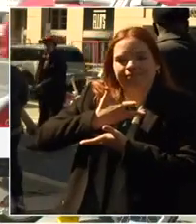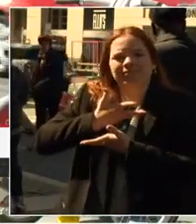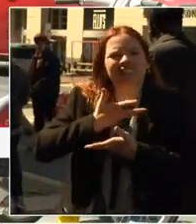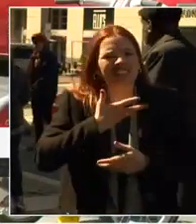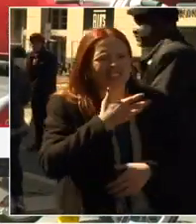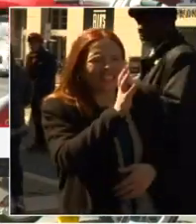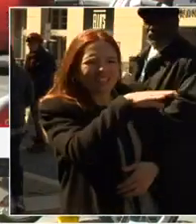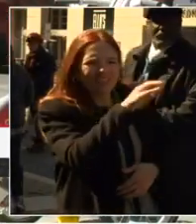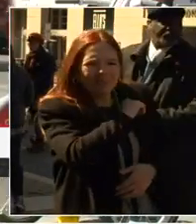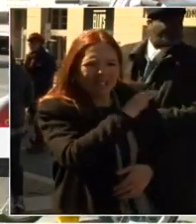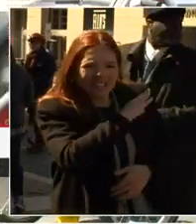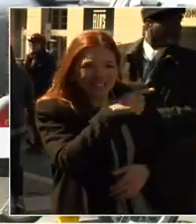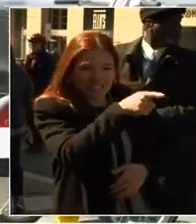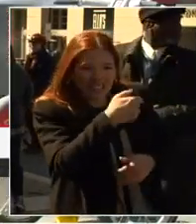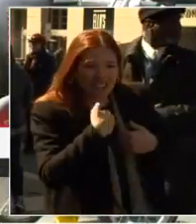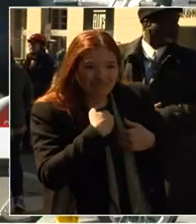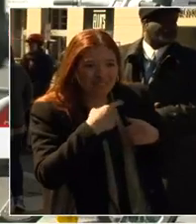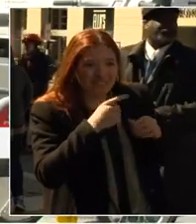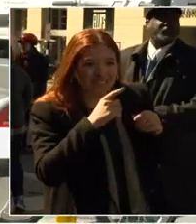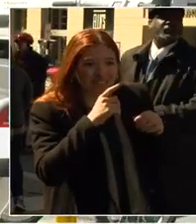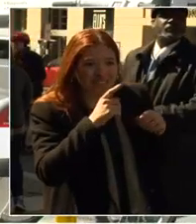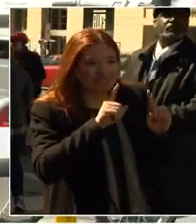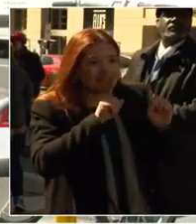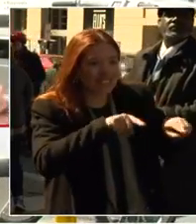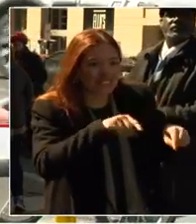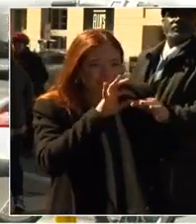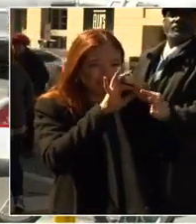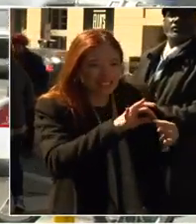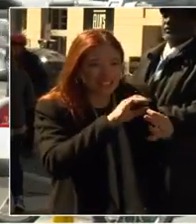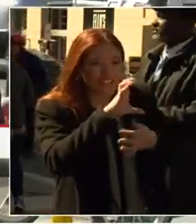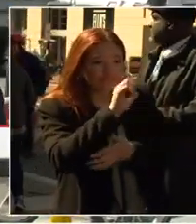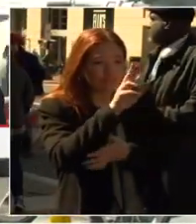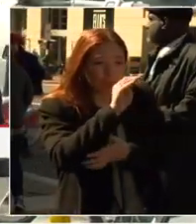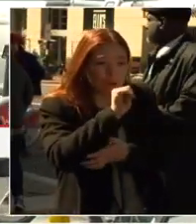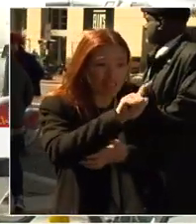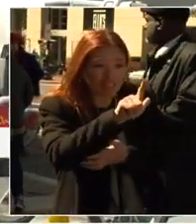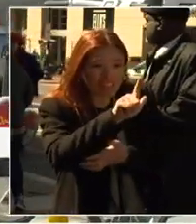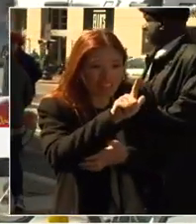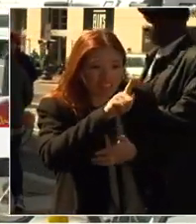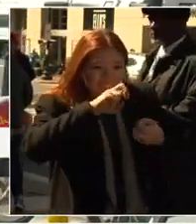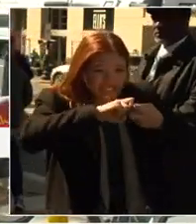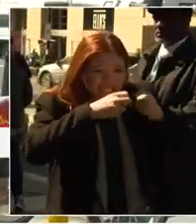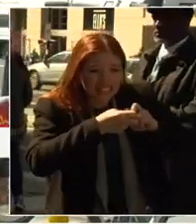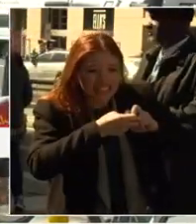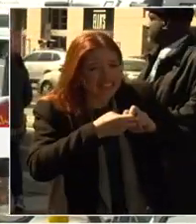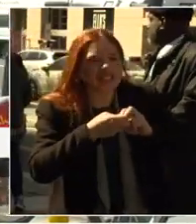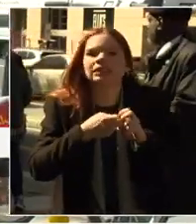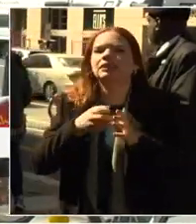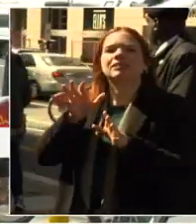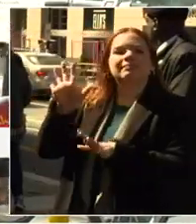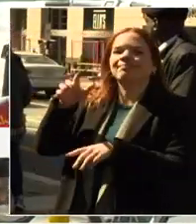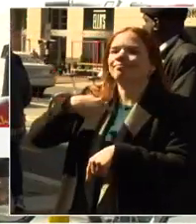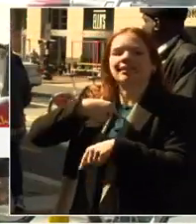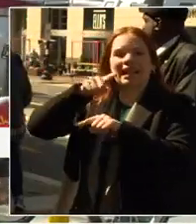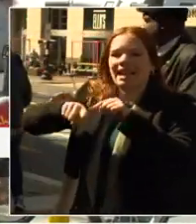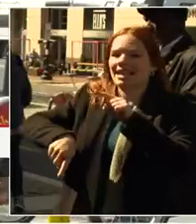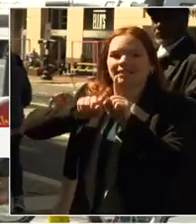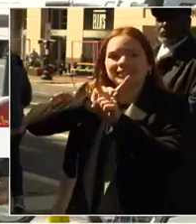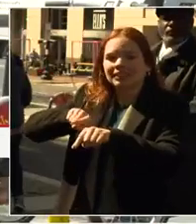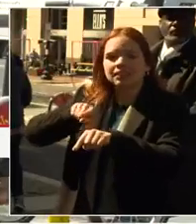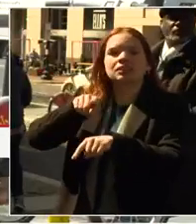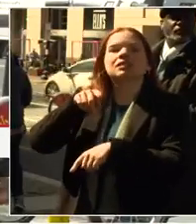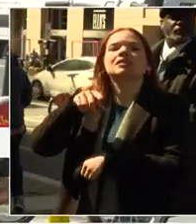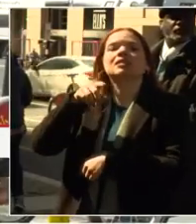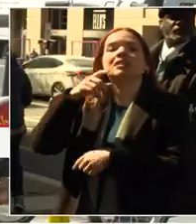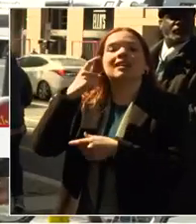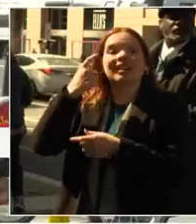could any of the allegations be criminal in nature? I can't. I'm going to refer any questions that I think are related